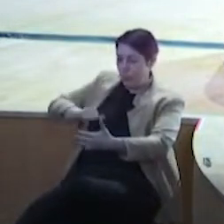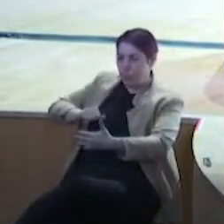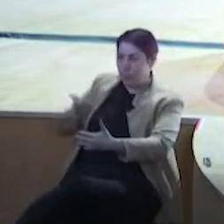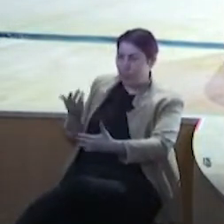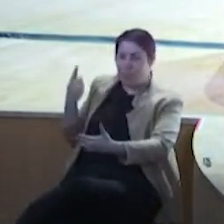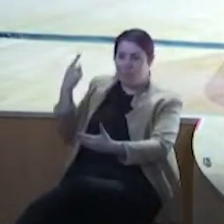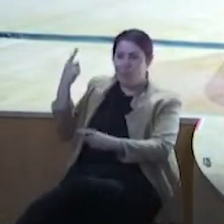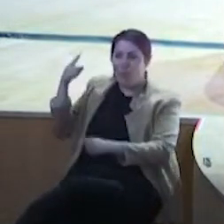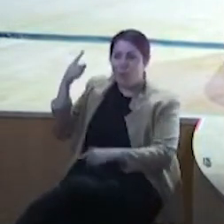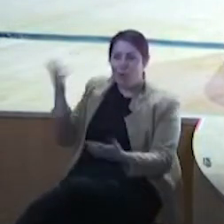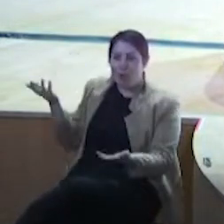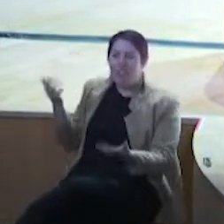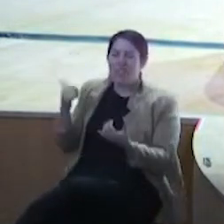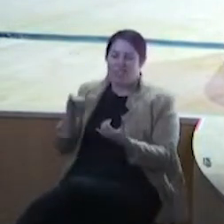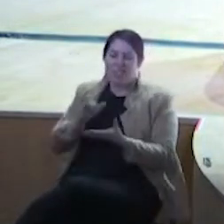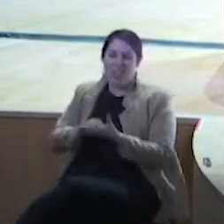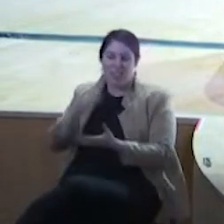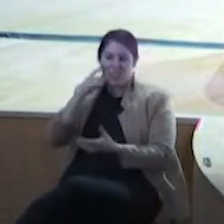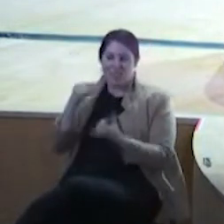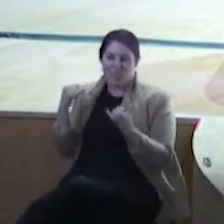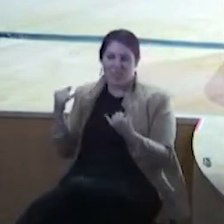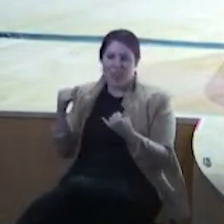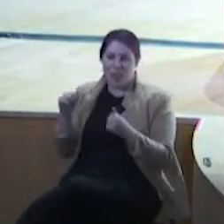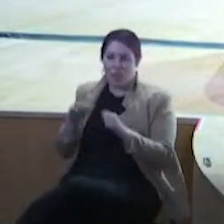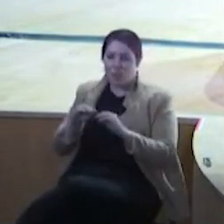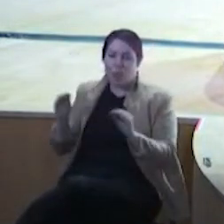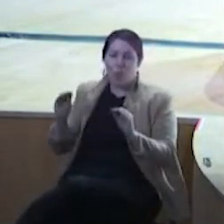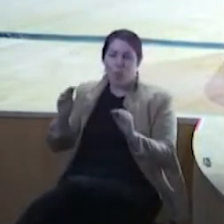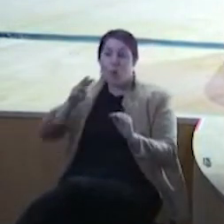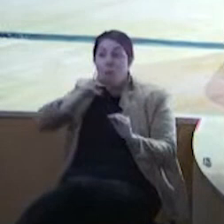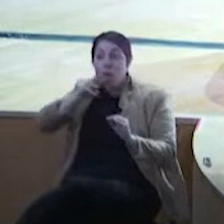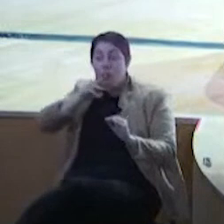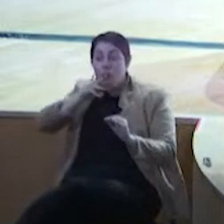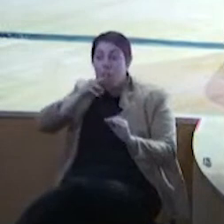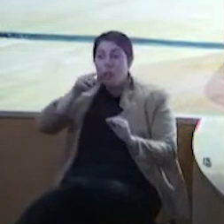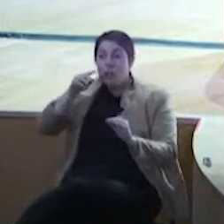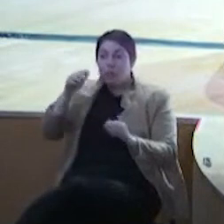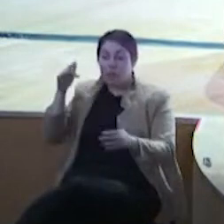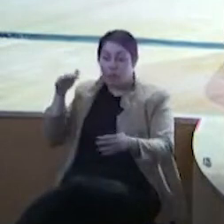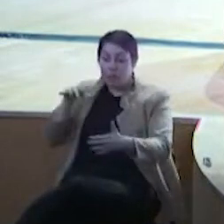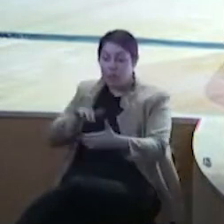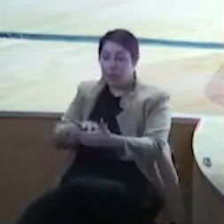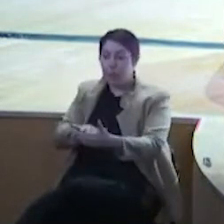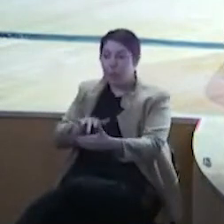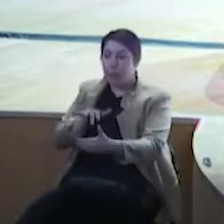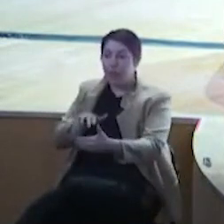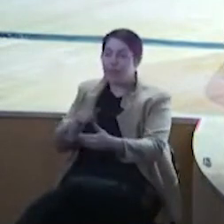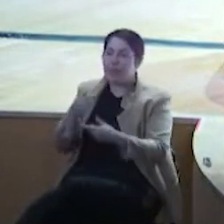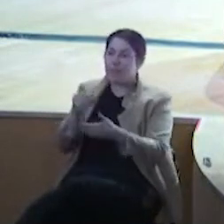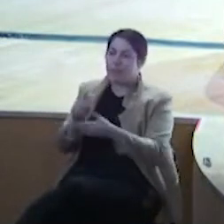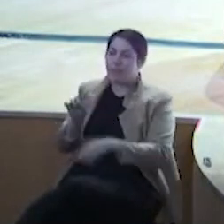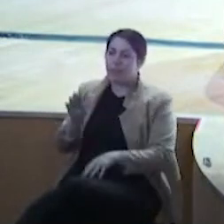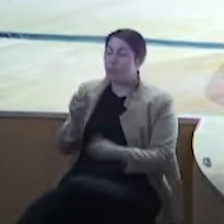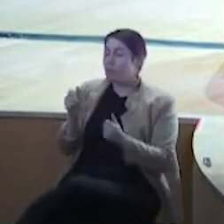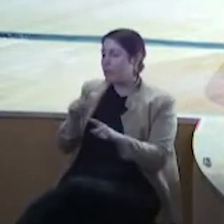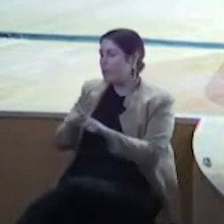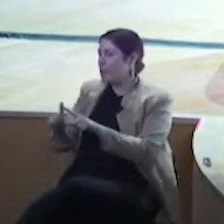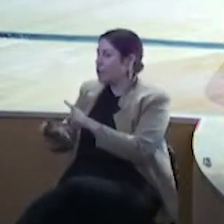we're getting into right now. So tons of resources, whether it's